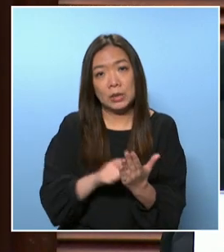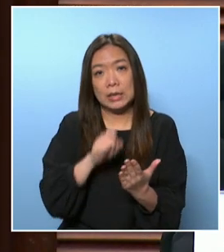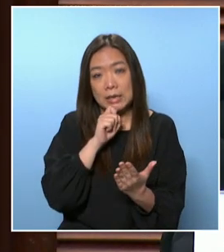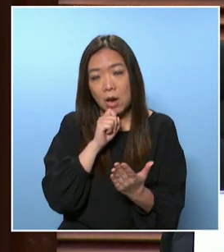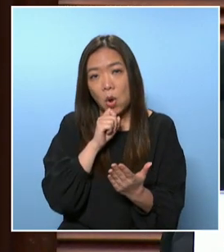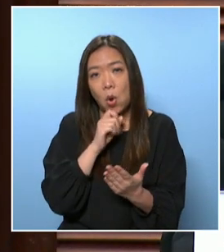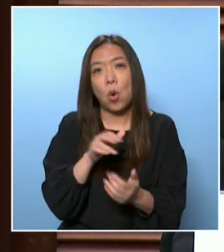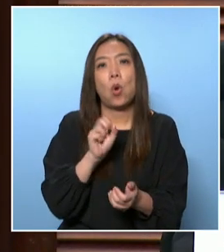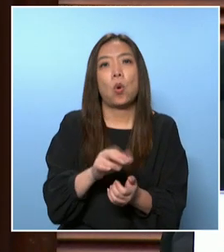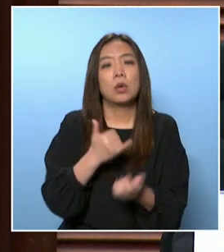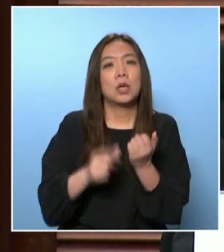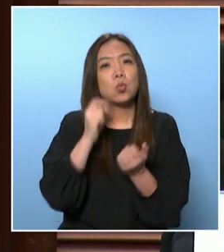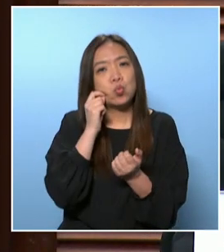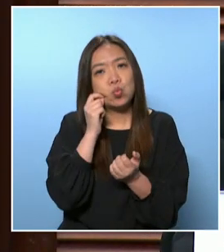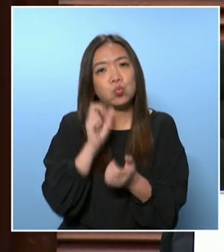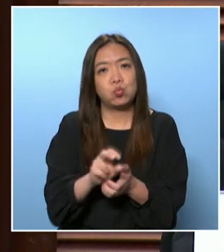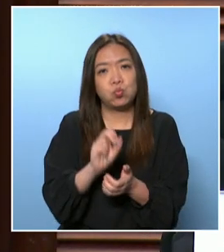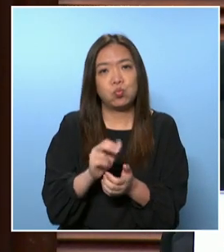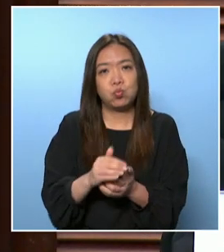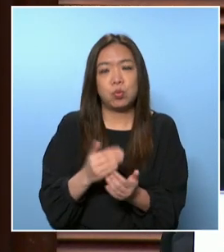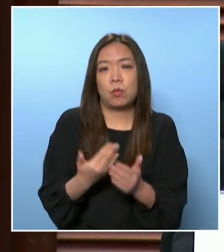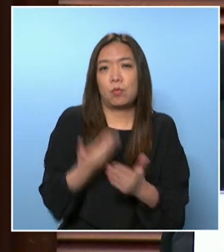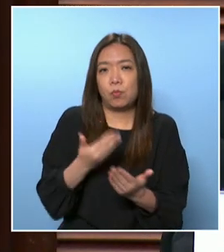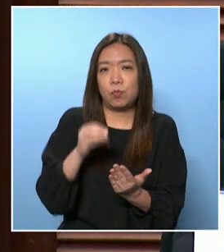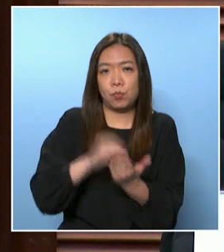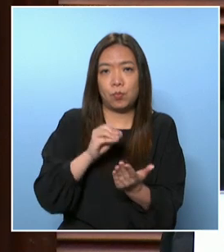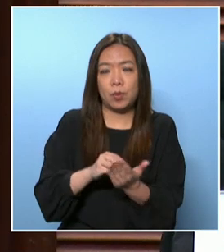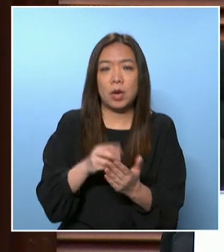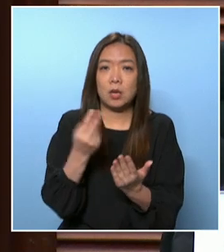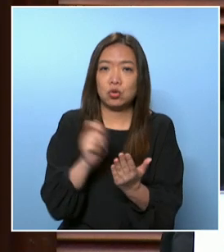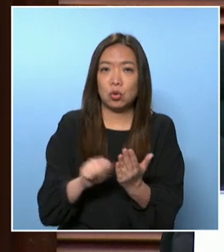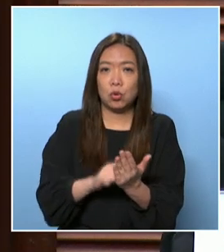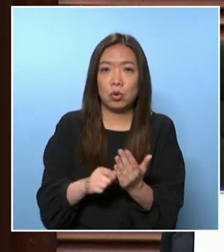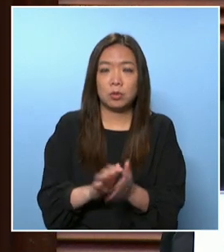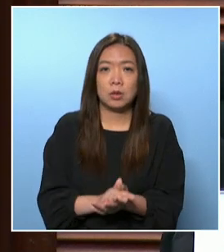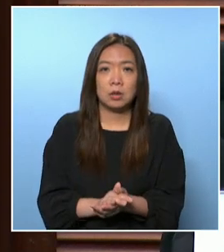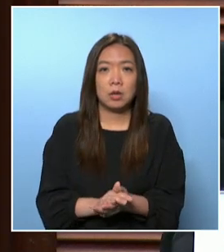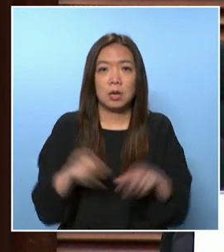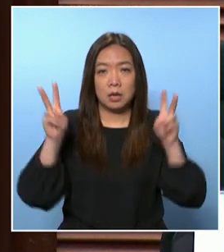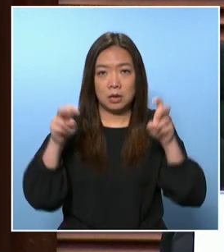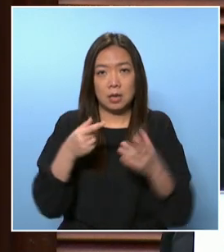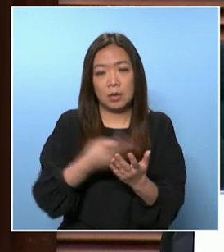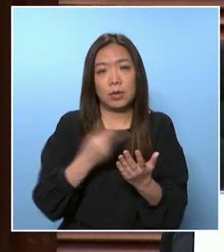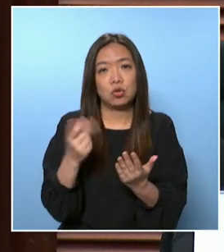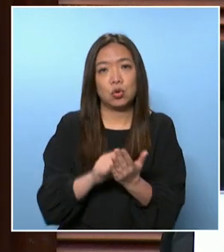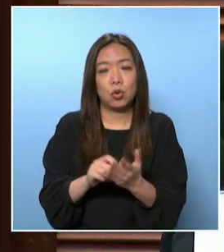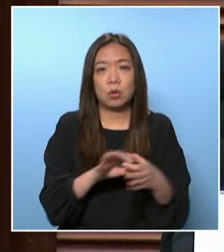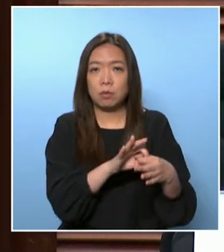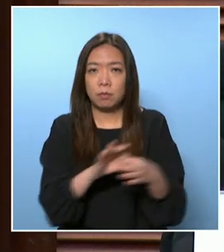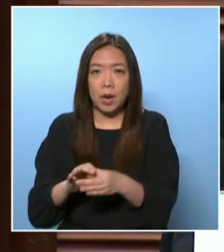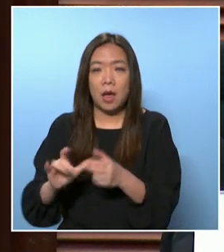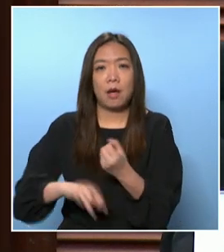business. So the government is has drafted the advance